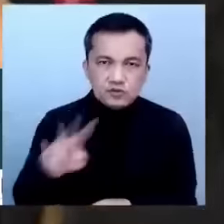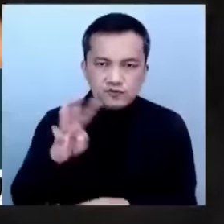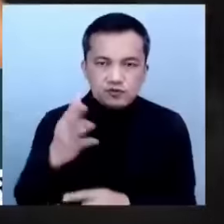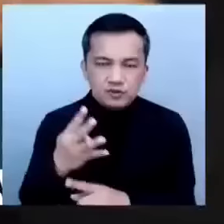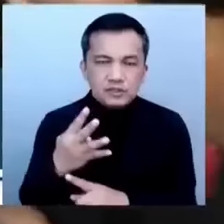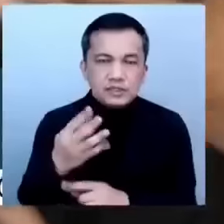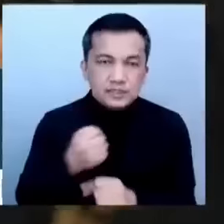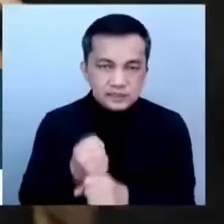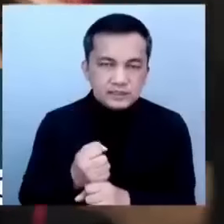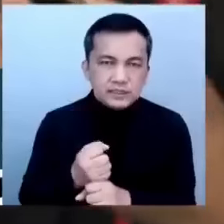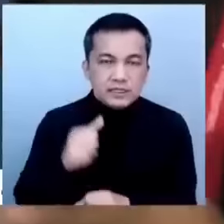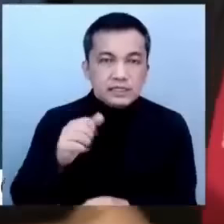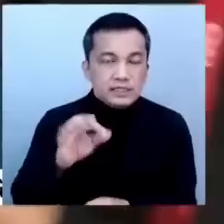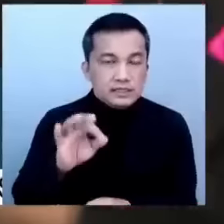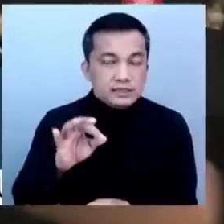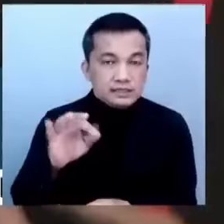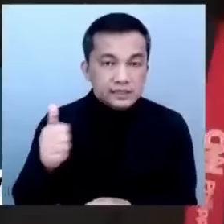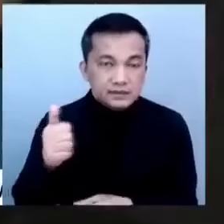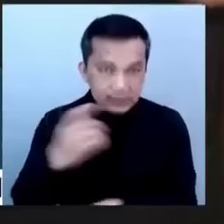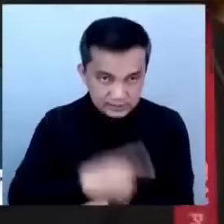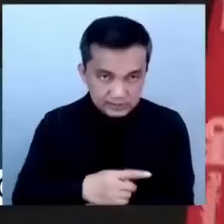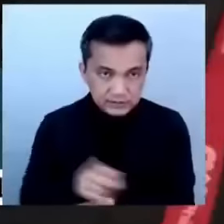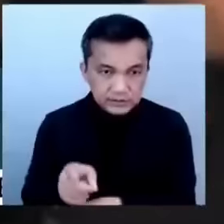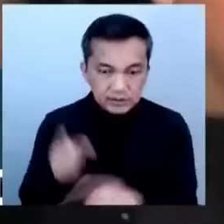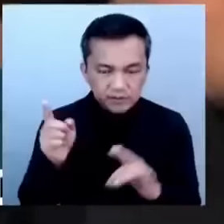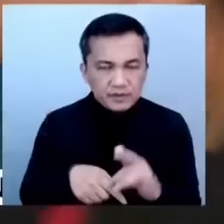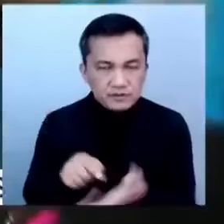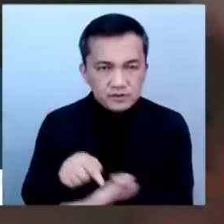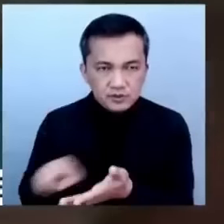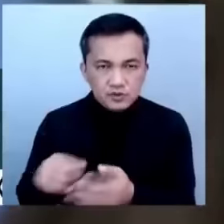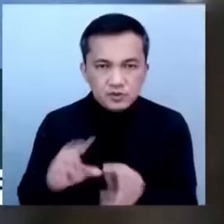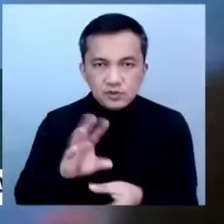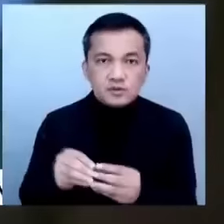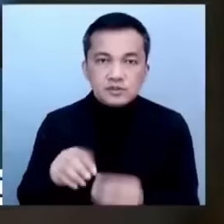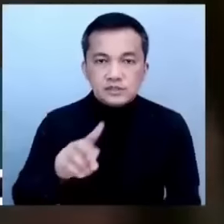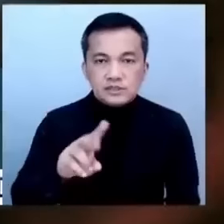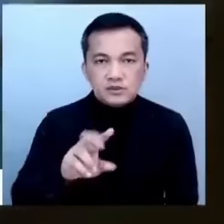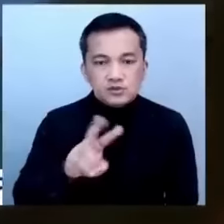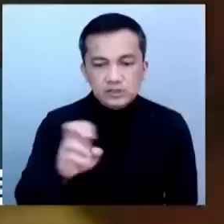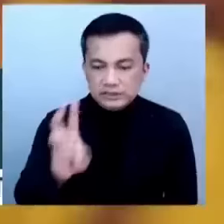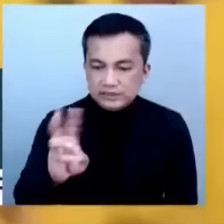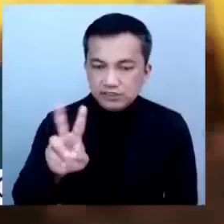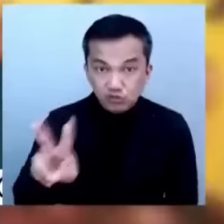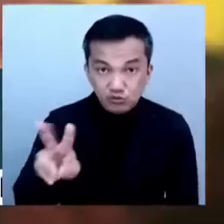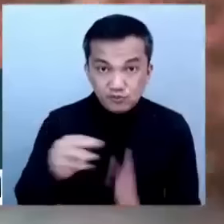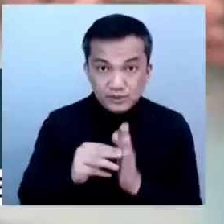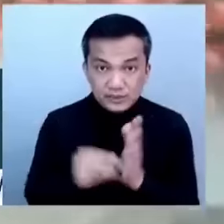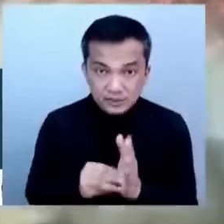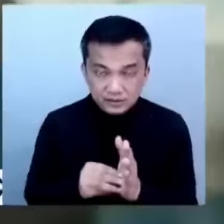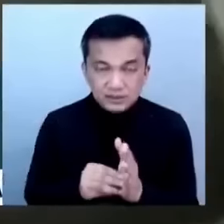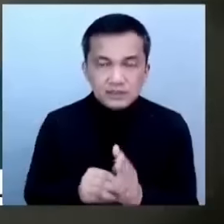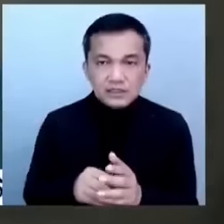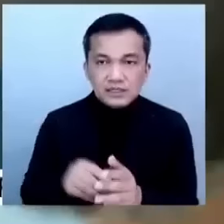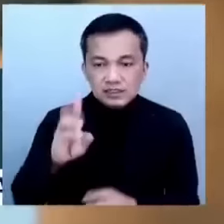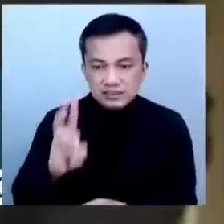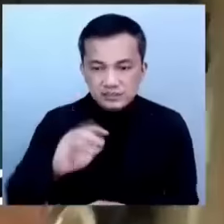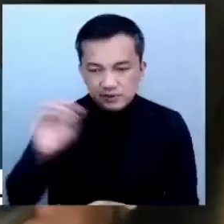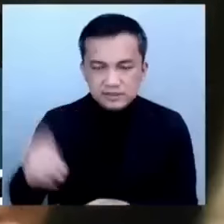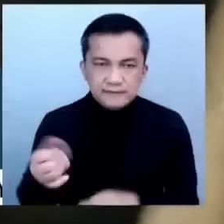10 days. She again needs to pay a fine, this time amounting to more than 262 million pesos with 6% annual